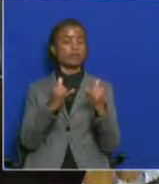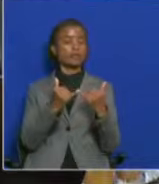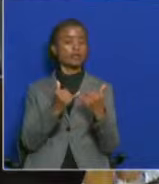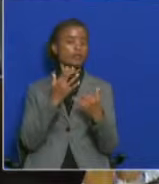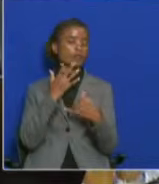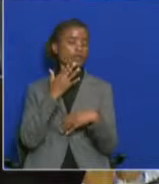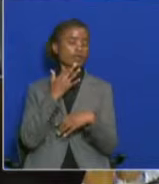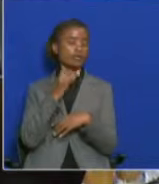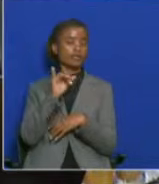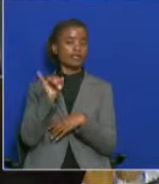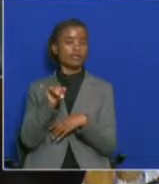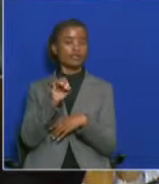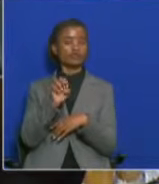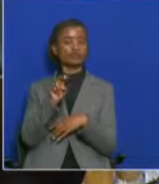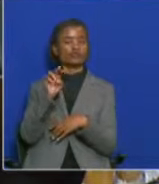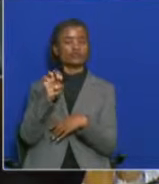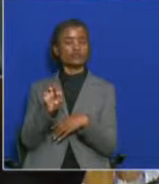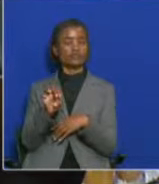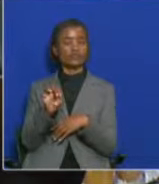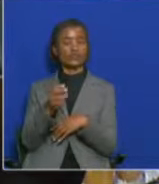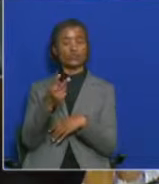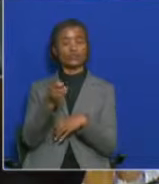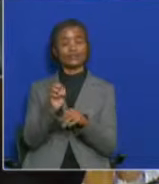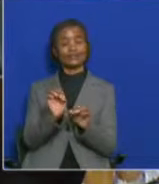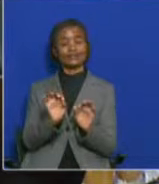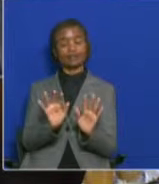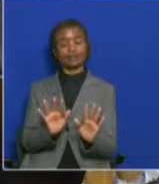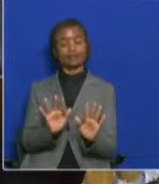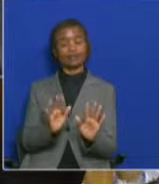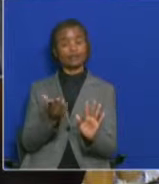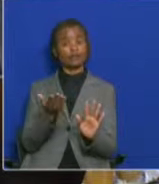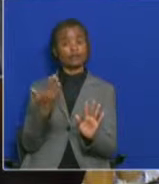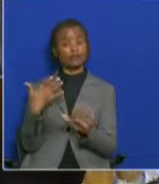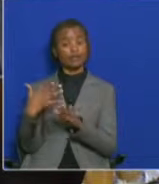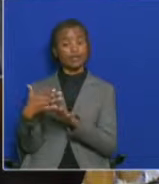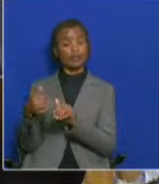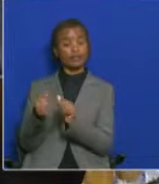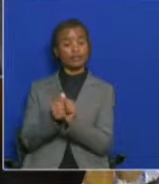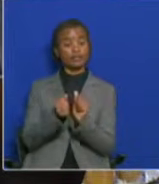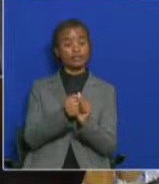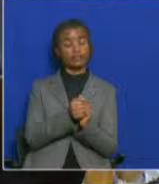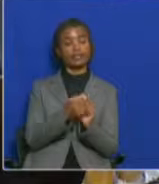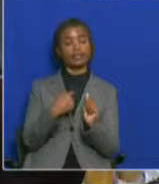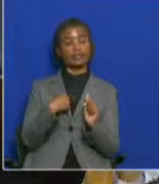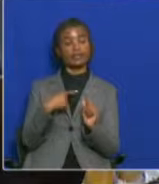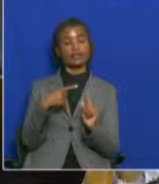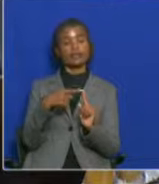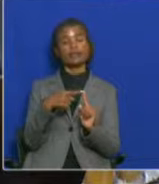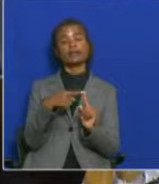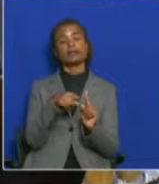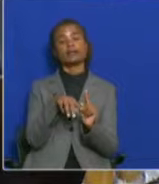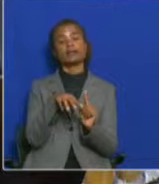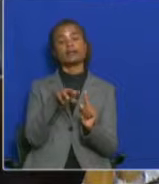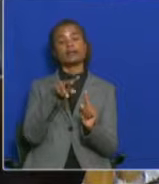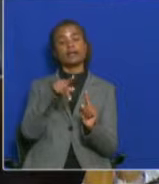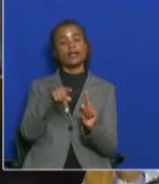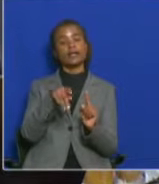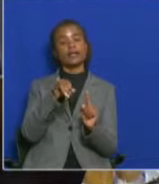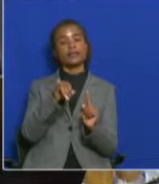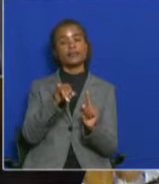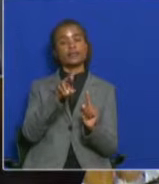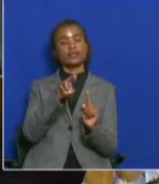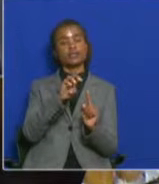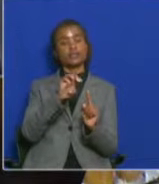when the former partners, Sayed, myself, and Martin Wingate Pierce got together.